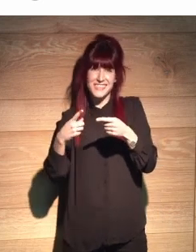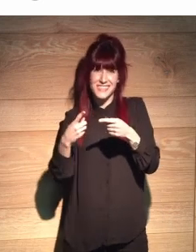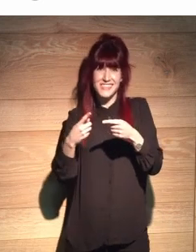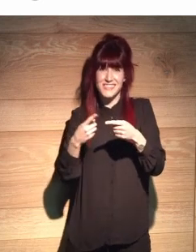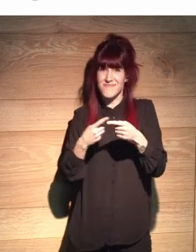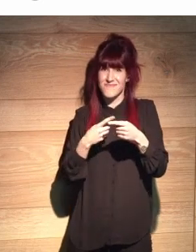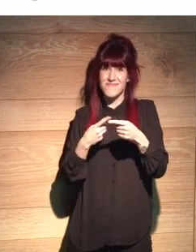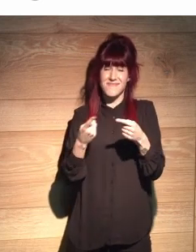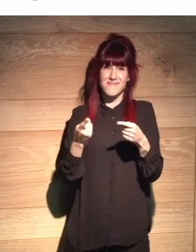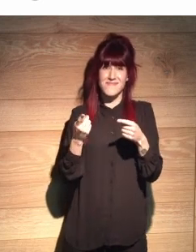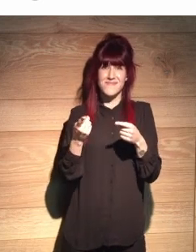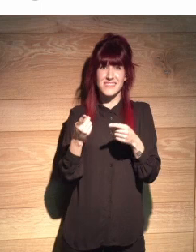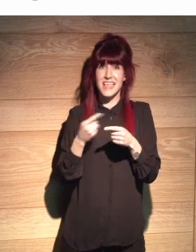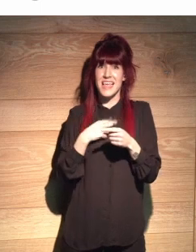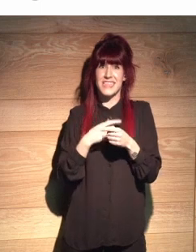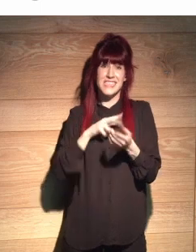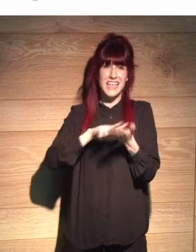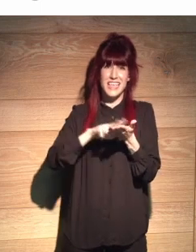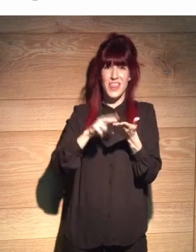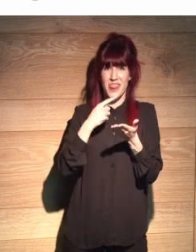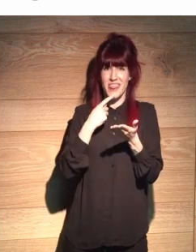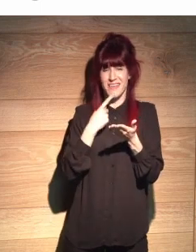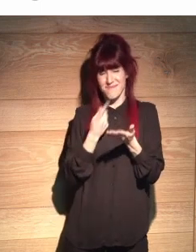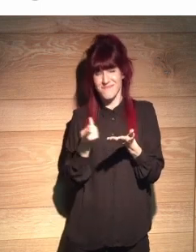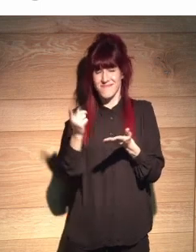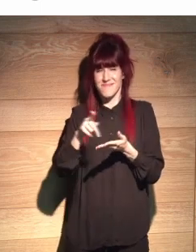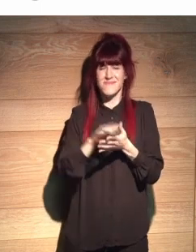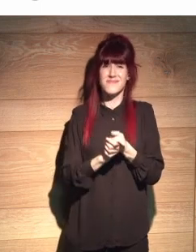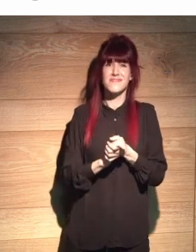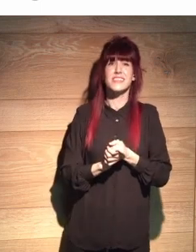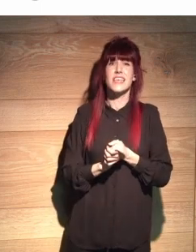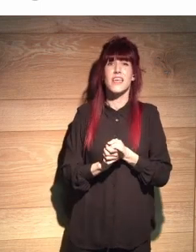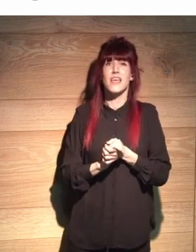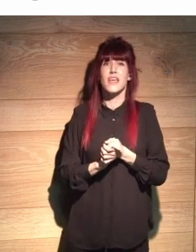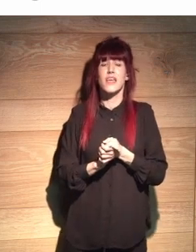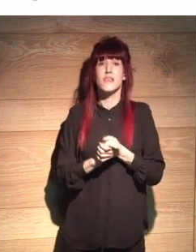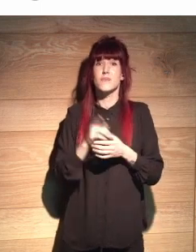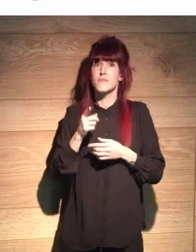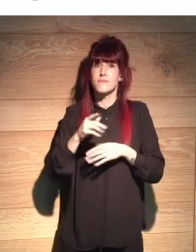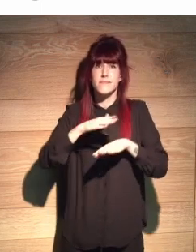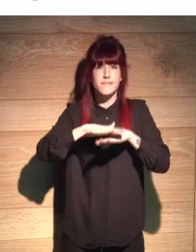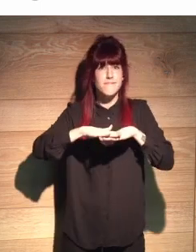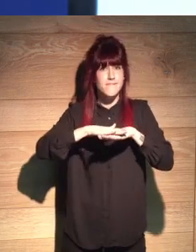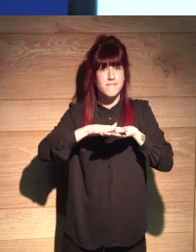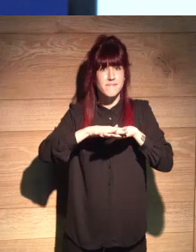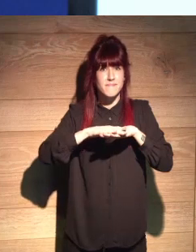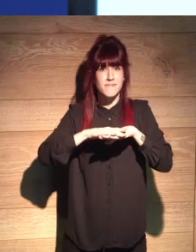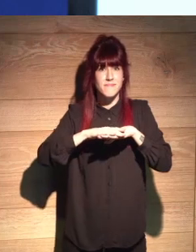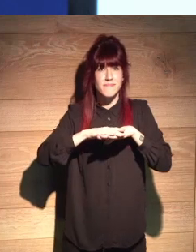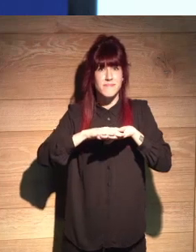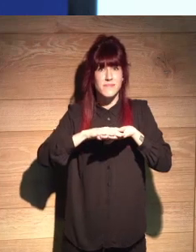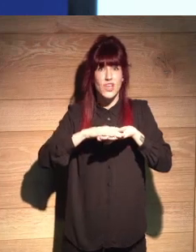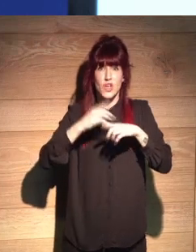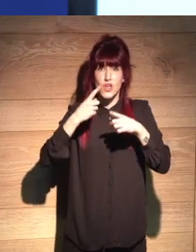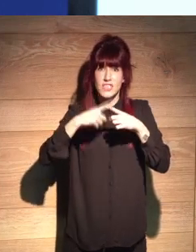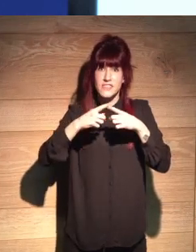it. It's named in Spanish. And that is basically physical devices